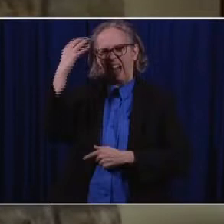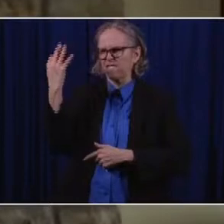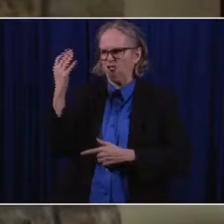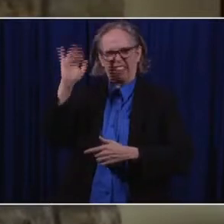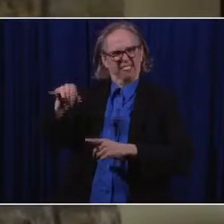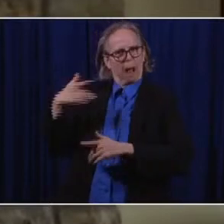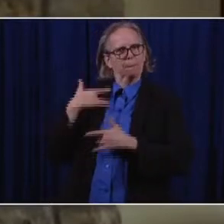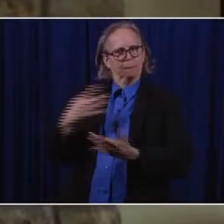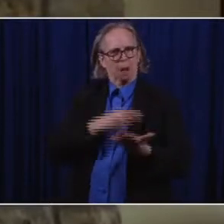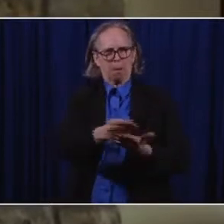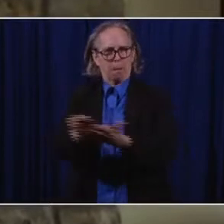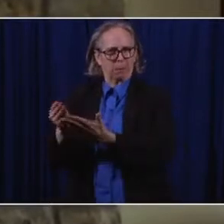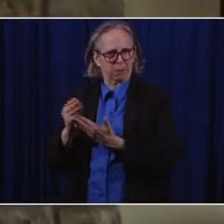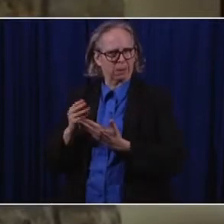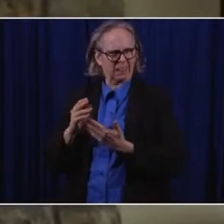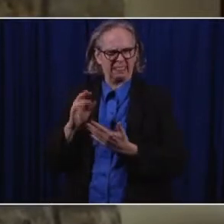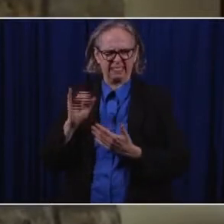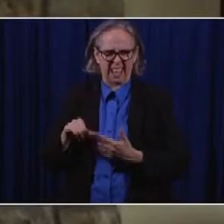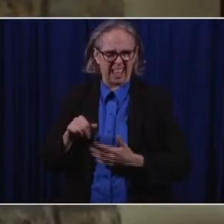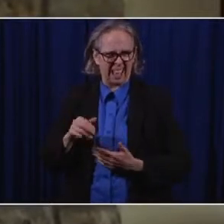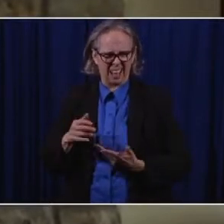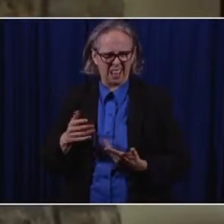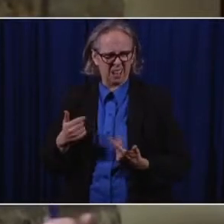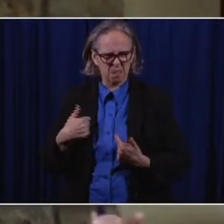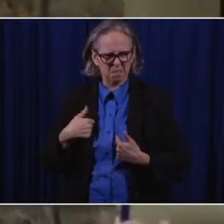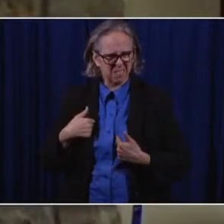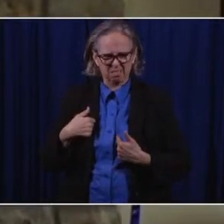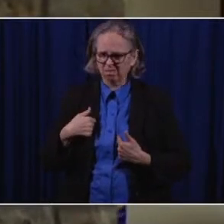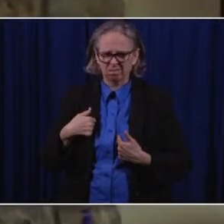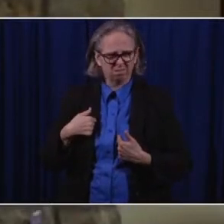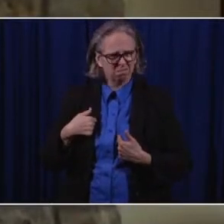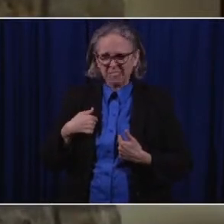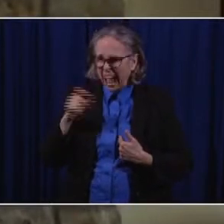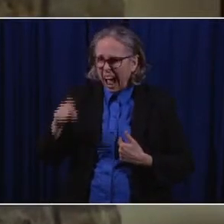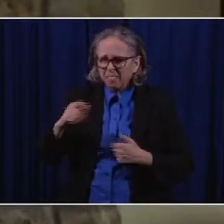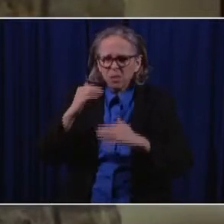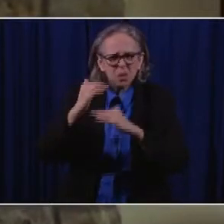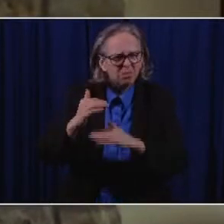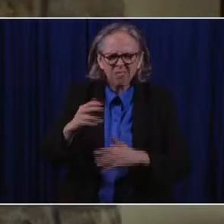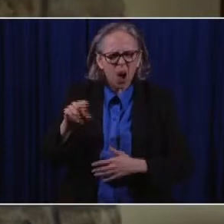retail has really pulled back in the sense of trying to spread that out.